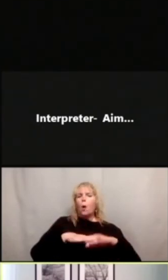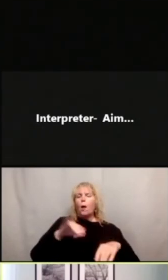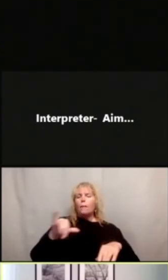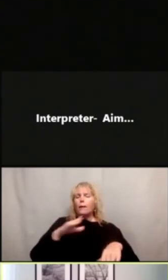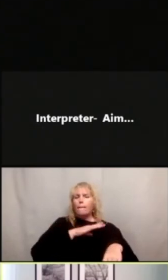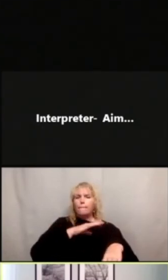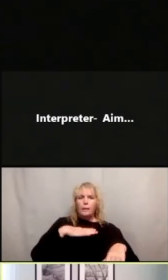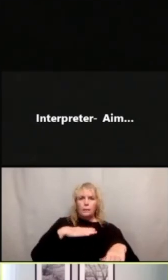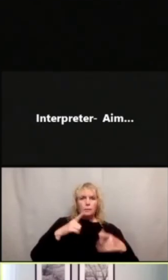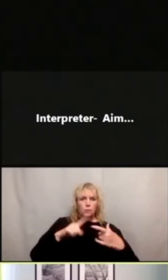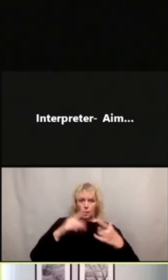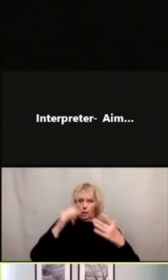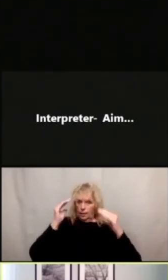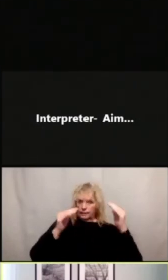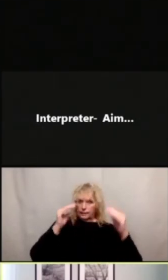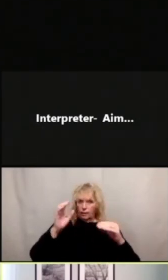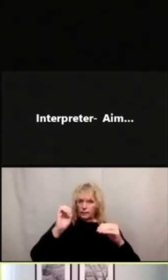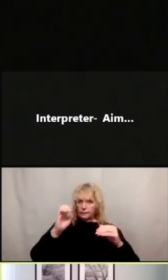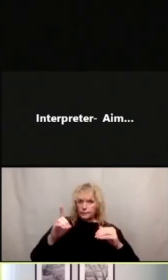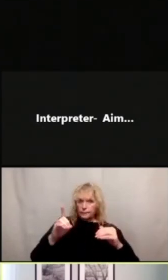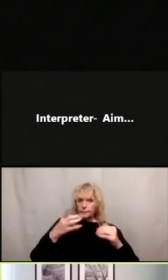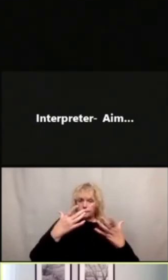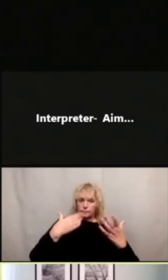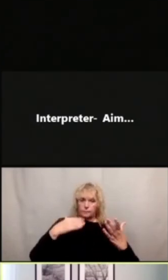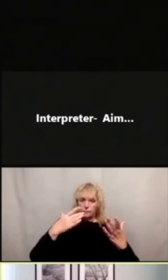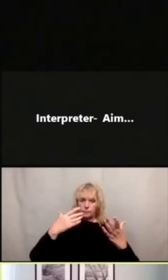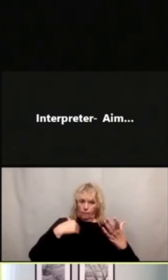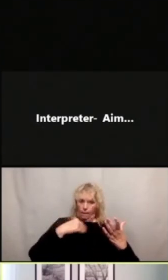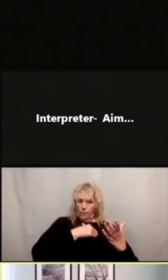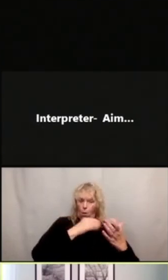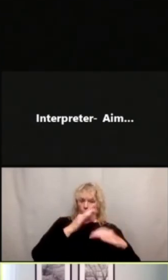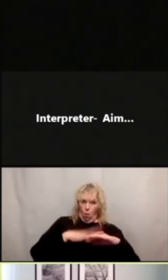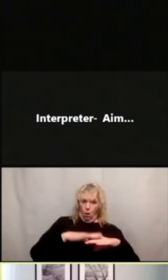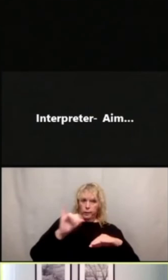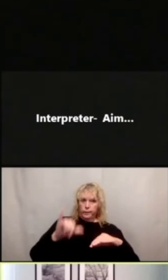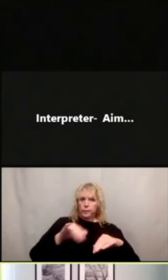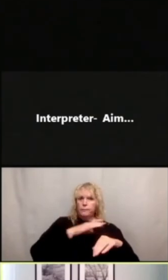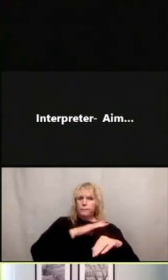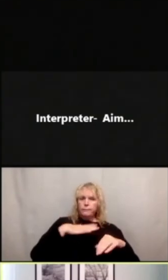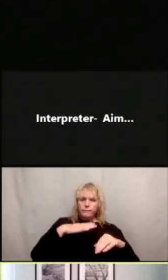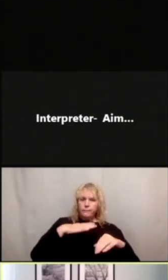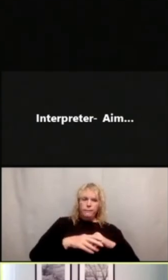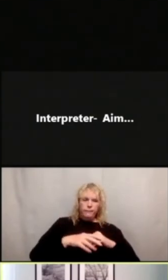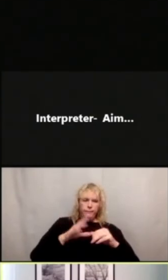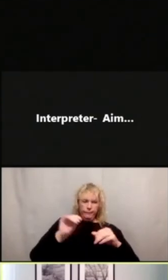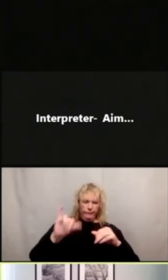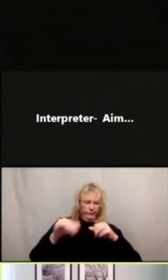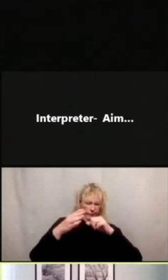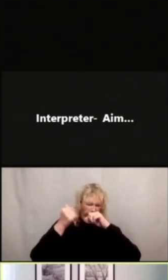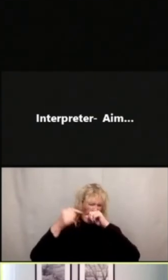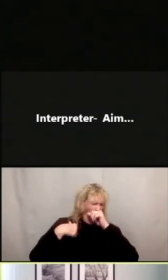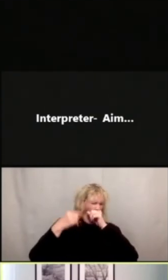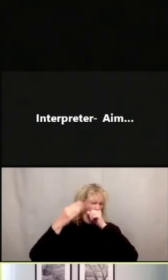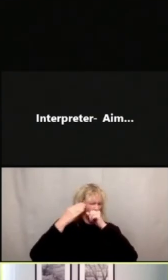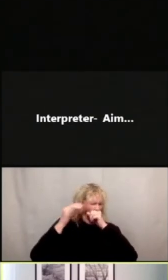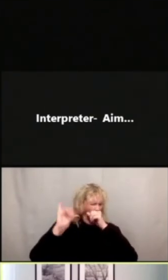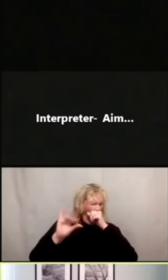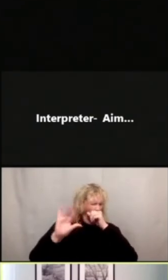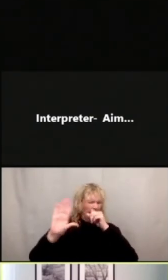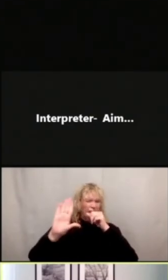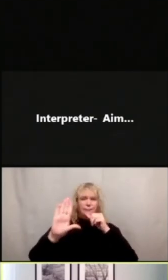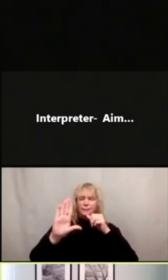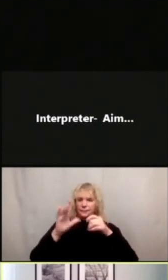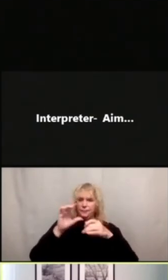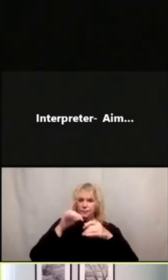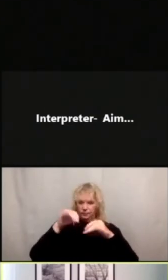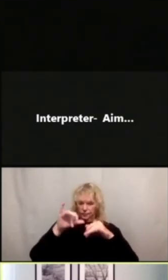see adult education organizational members on those committees? Because I really think that's key. If they're missing off those